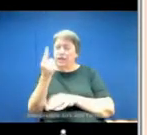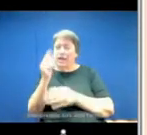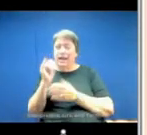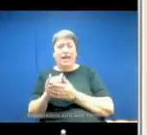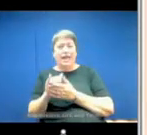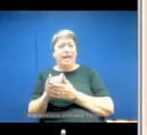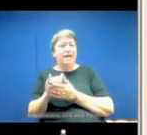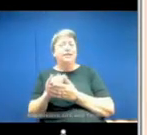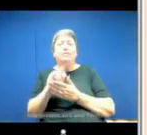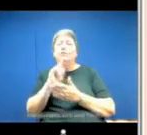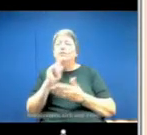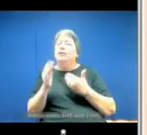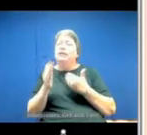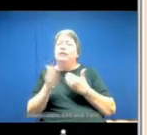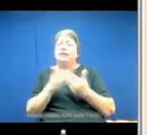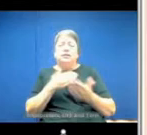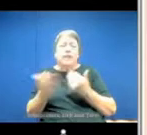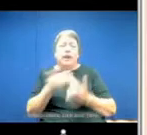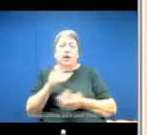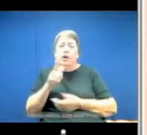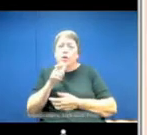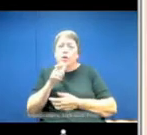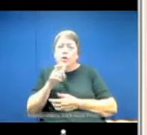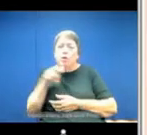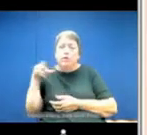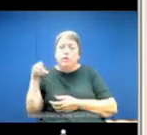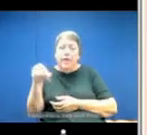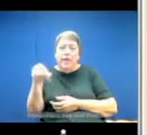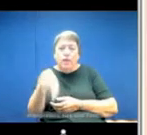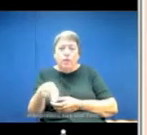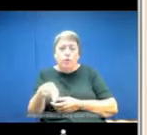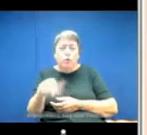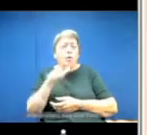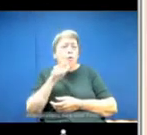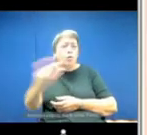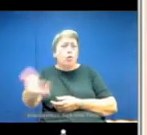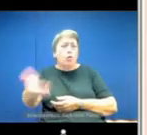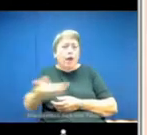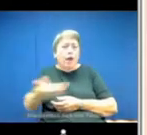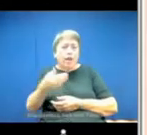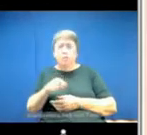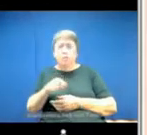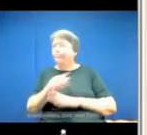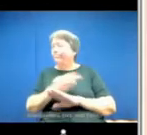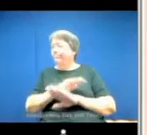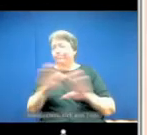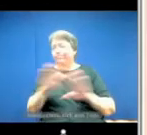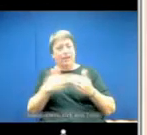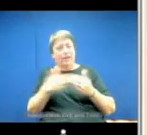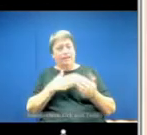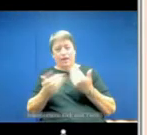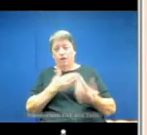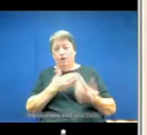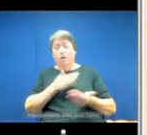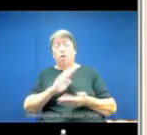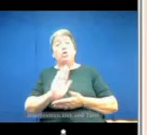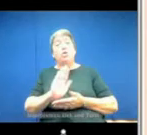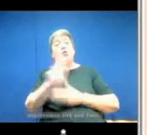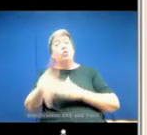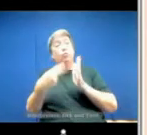not matter who is paying you or who hires you. Your role is determined by the function that you're